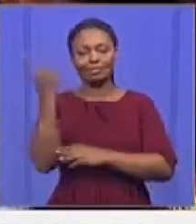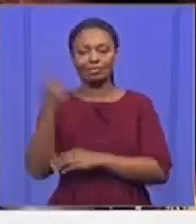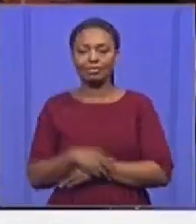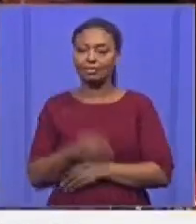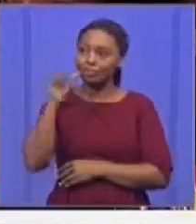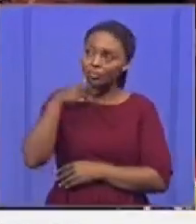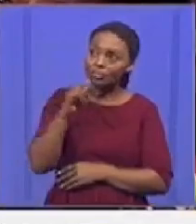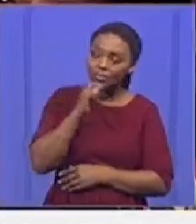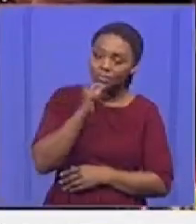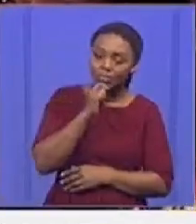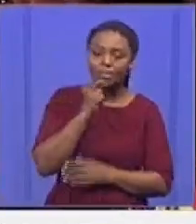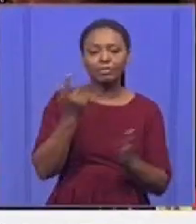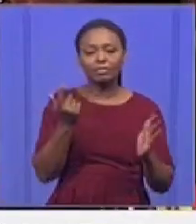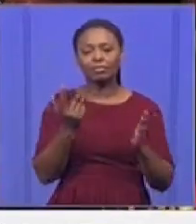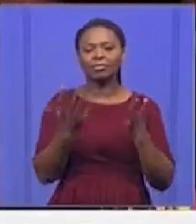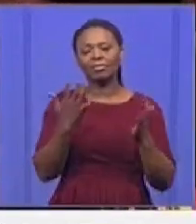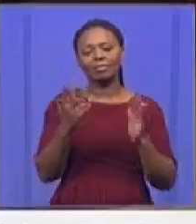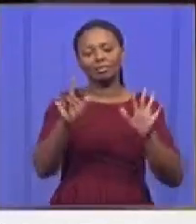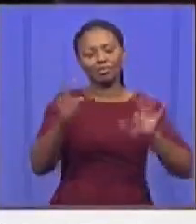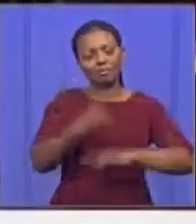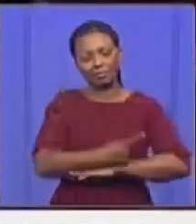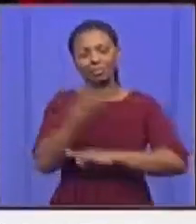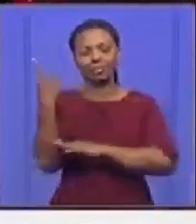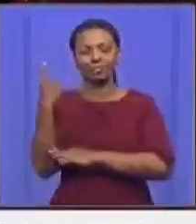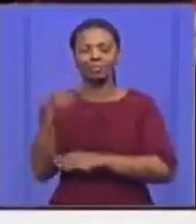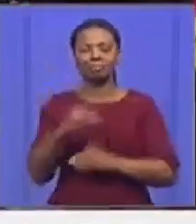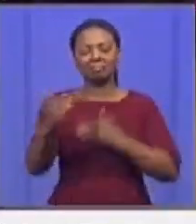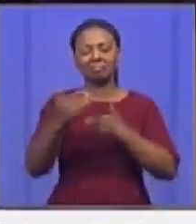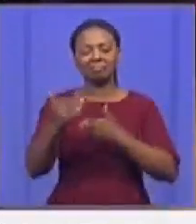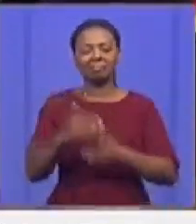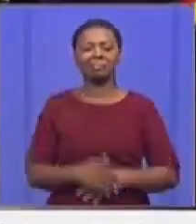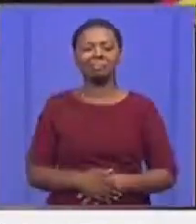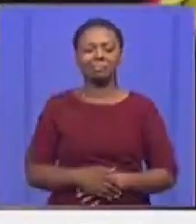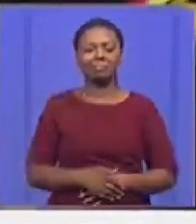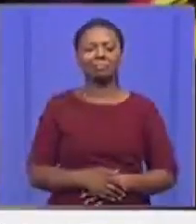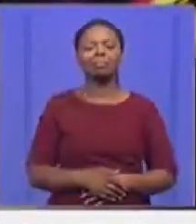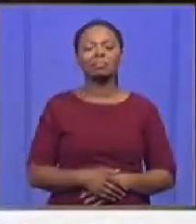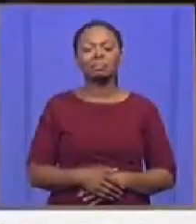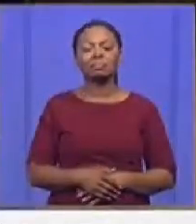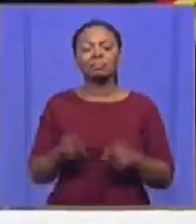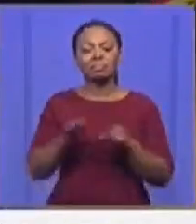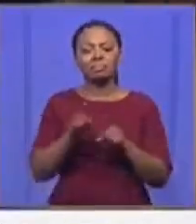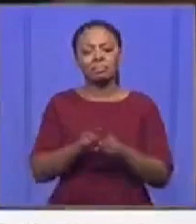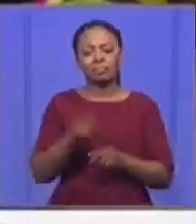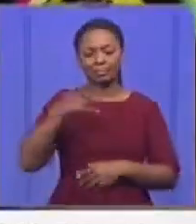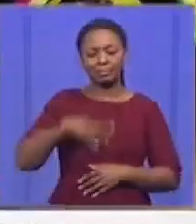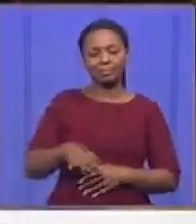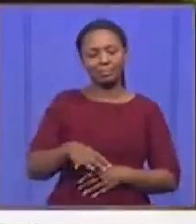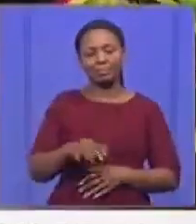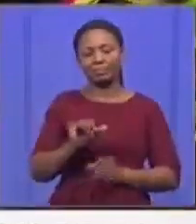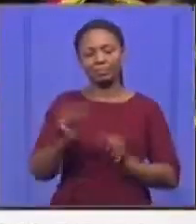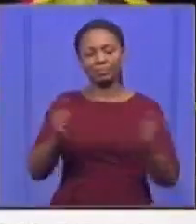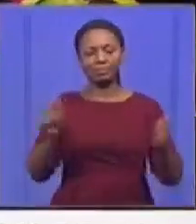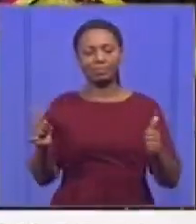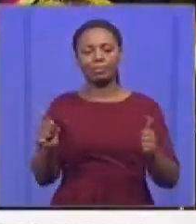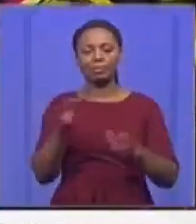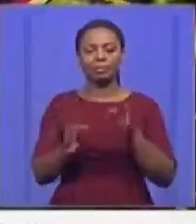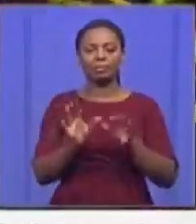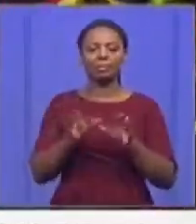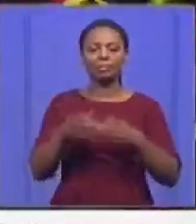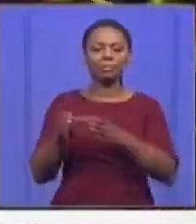morning? Within the next 7 days. Balekane ba semphato le bona ba setse ba tsibusitswe ka ga go fetolwa ga kabinete.